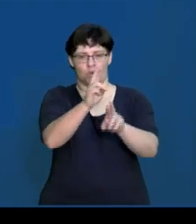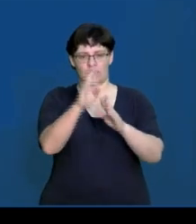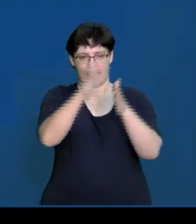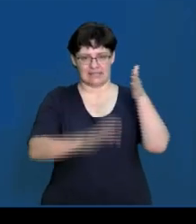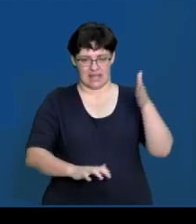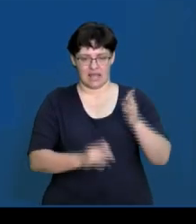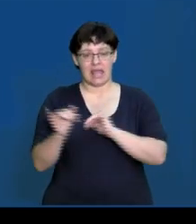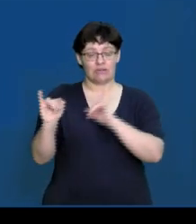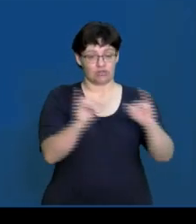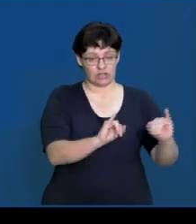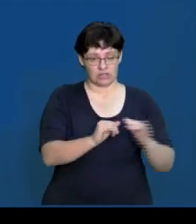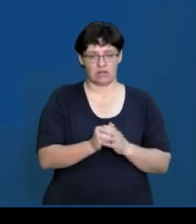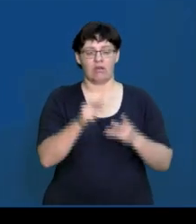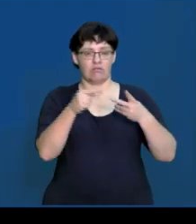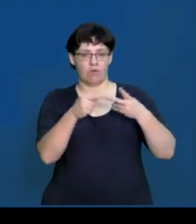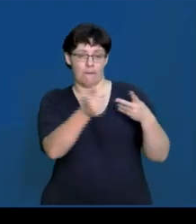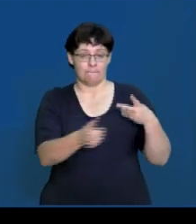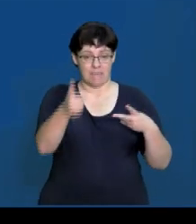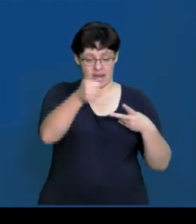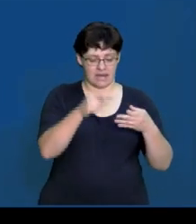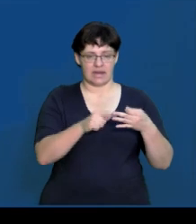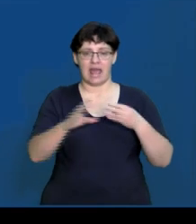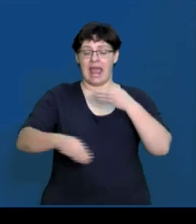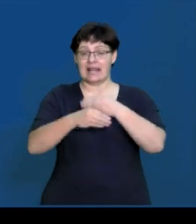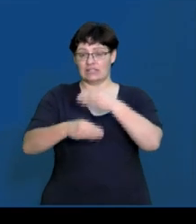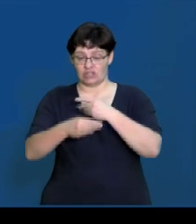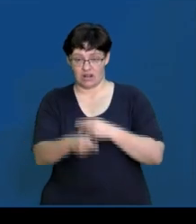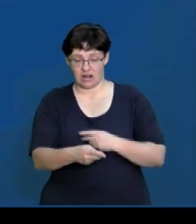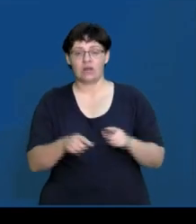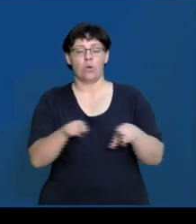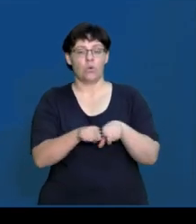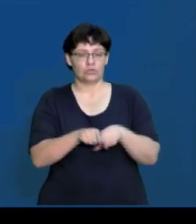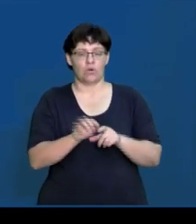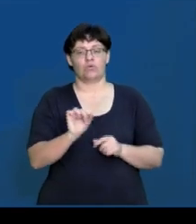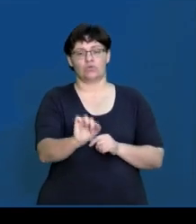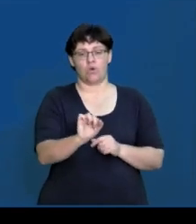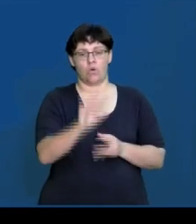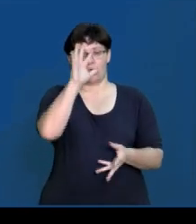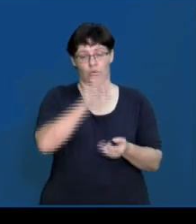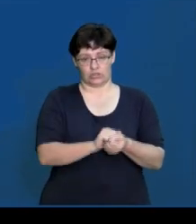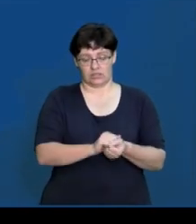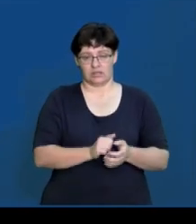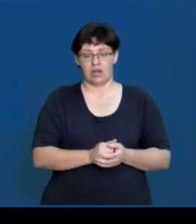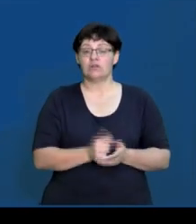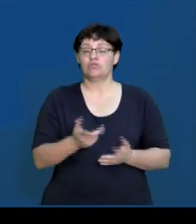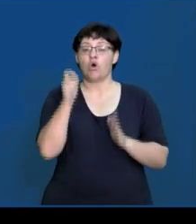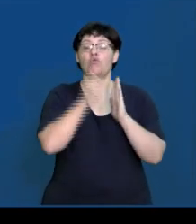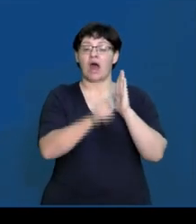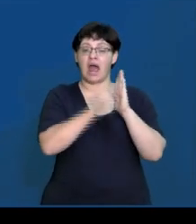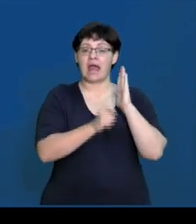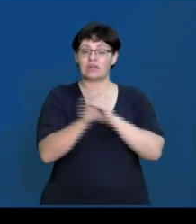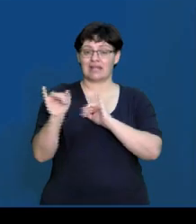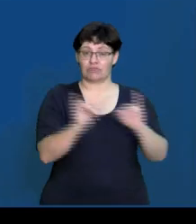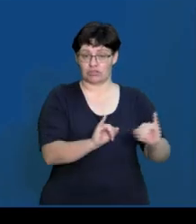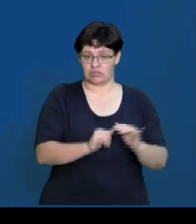essay: your introduction, your main part, your additional part, and also your conclusion. So when you are writing